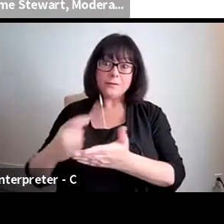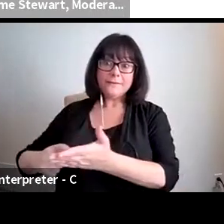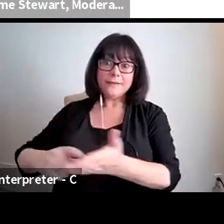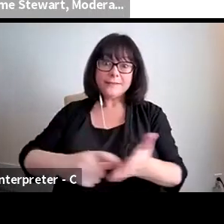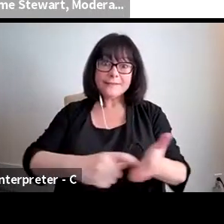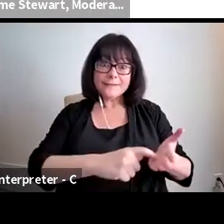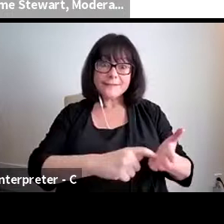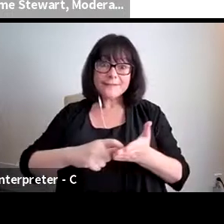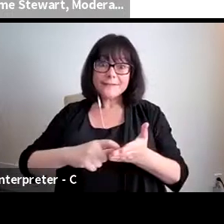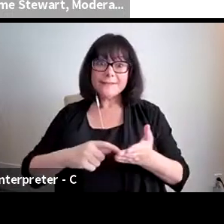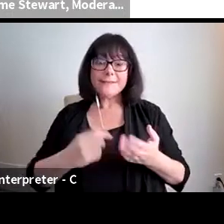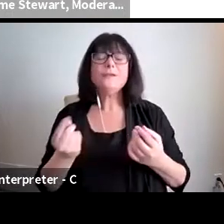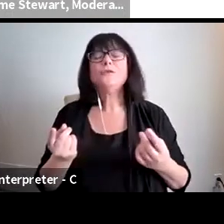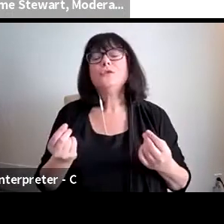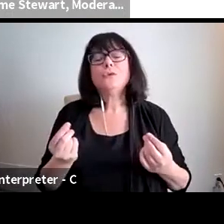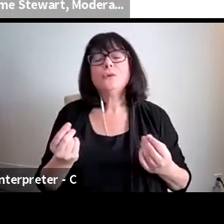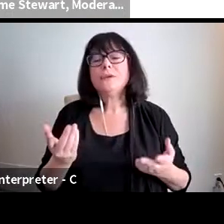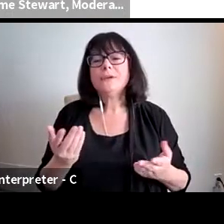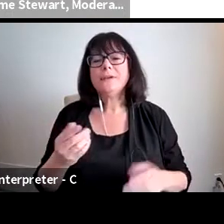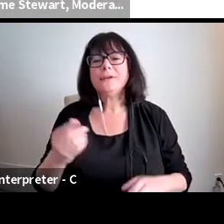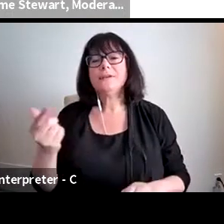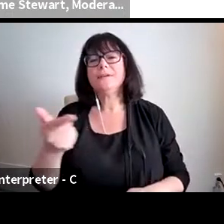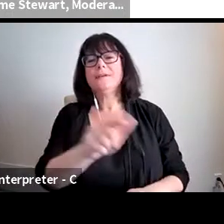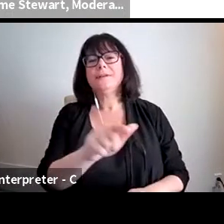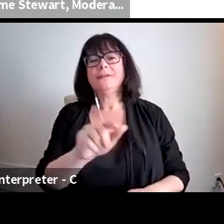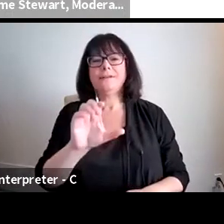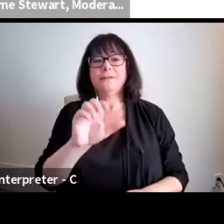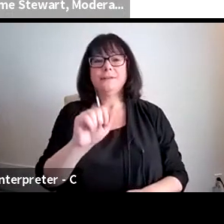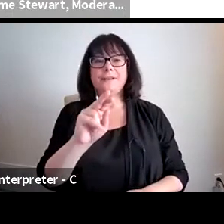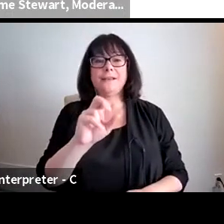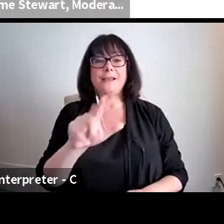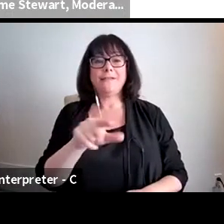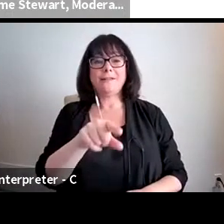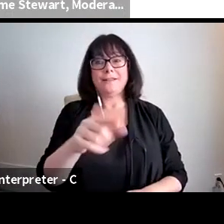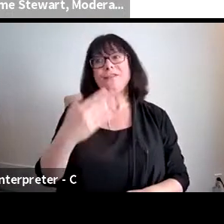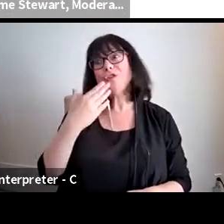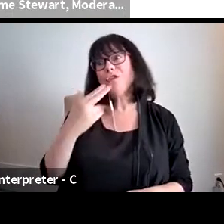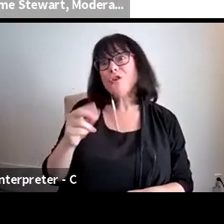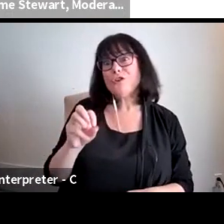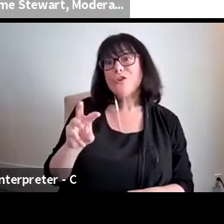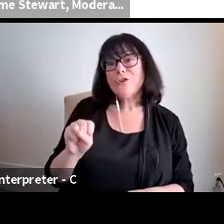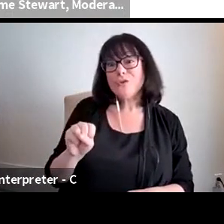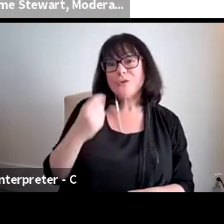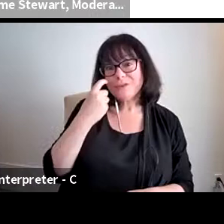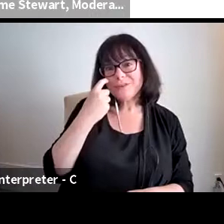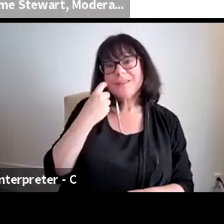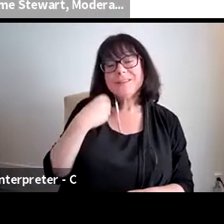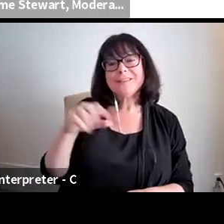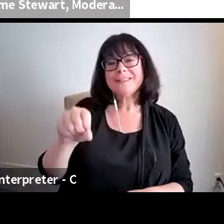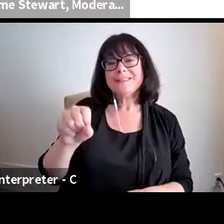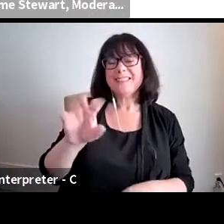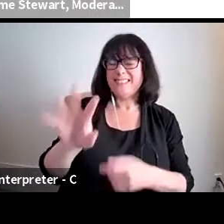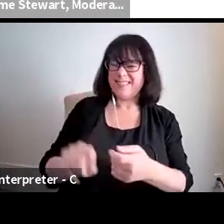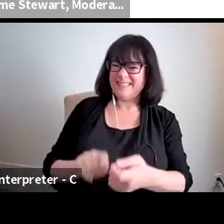Carol take that question. Because it's a very good news thing, and very happily, yes, it's exactly what we're doing. As you